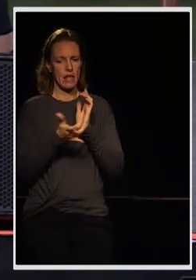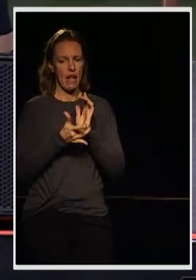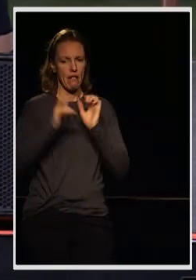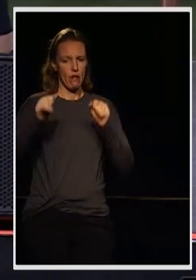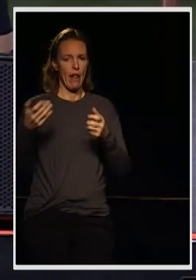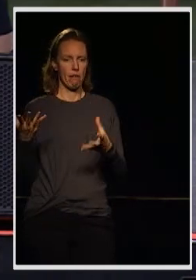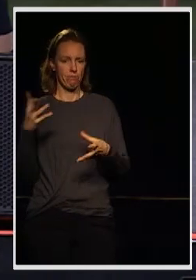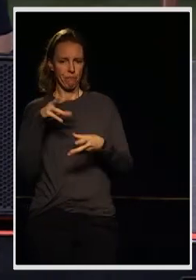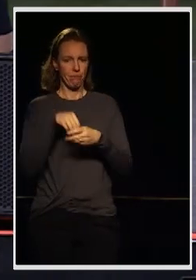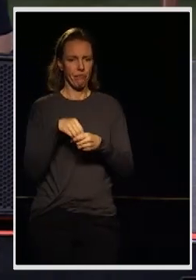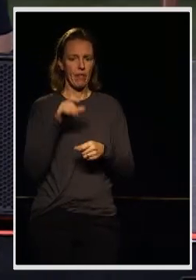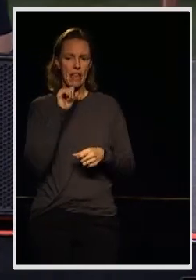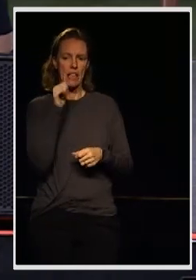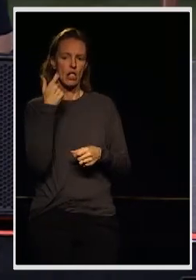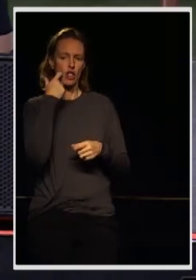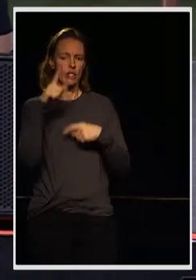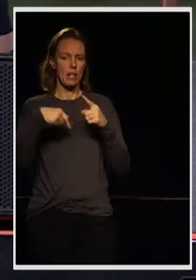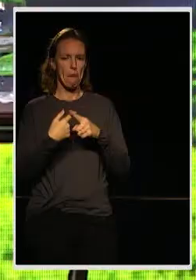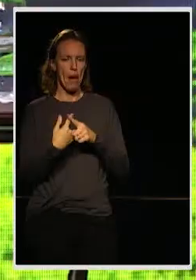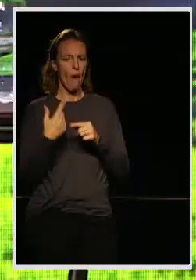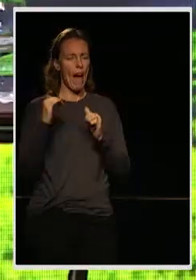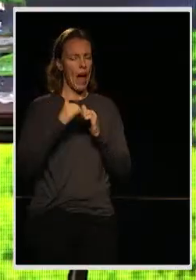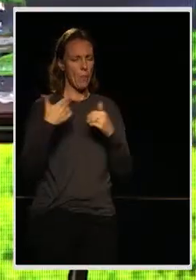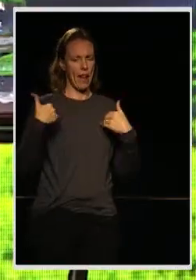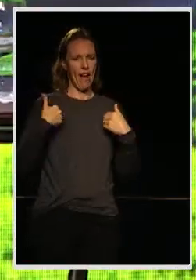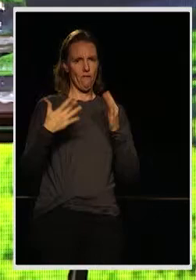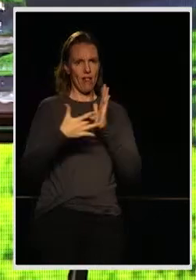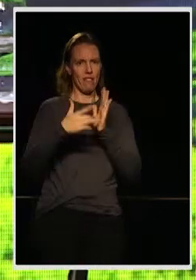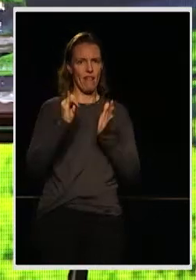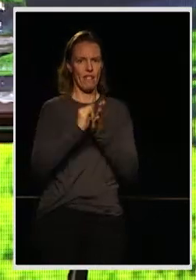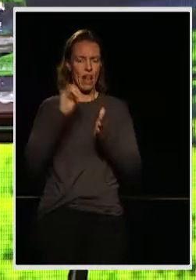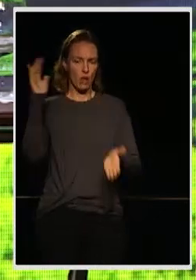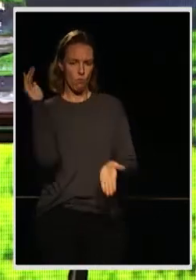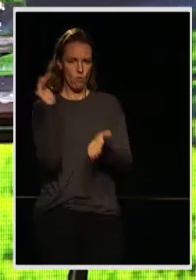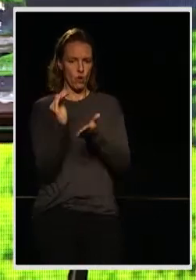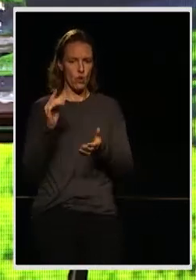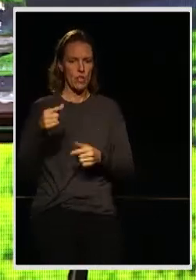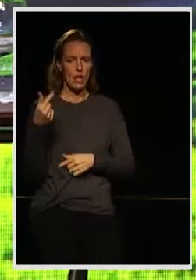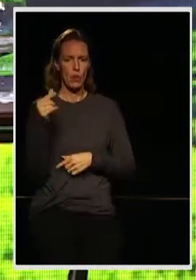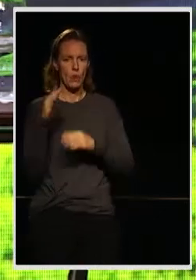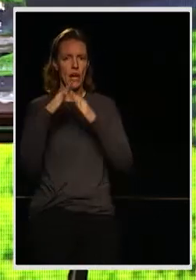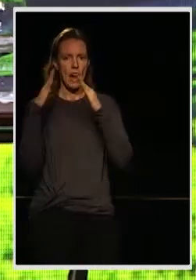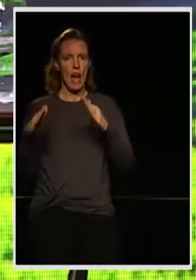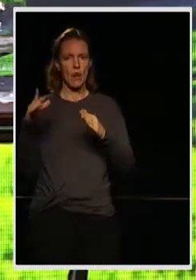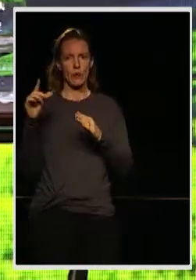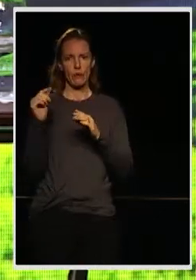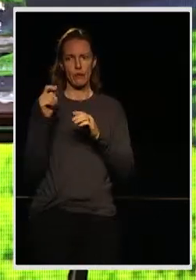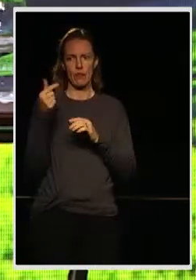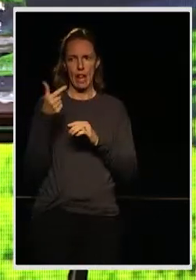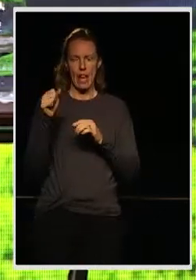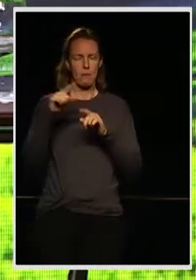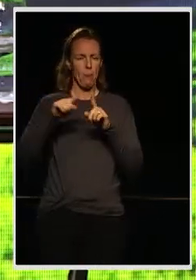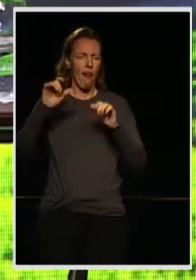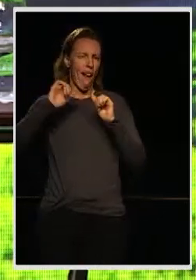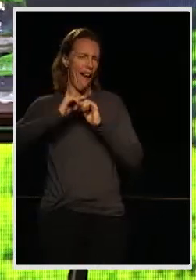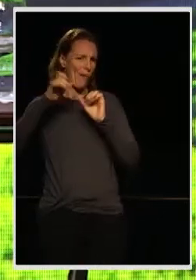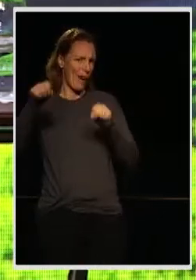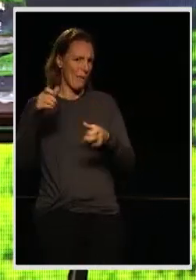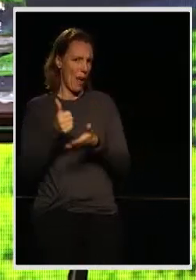in as well. It's not just about how do we have technologies that can reduce the greenhouse gas footprint. It's also about how can we help people